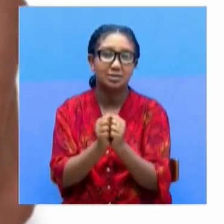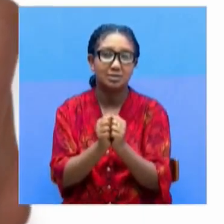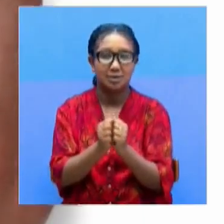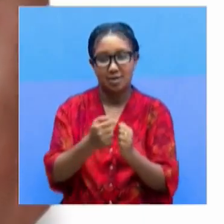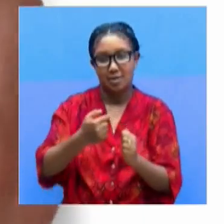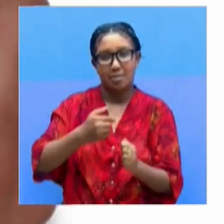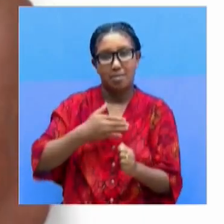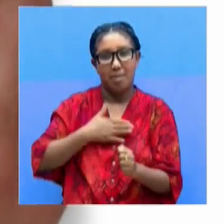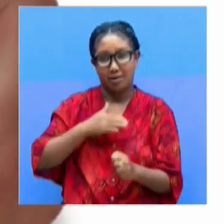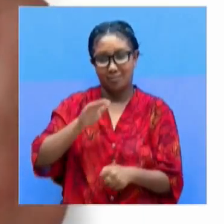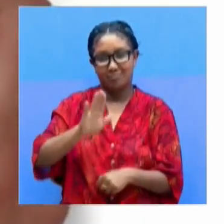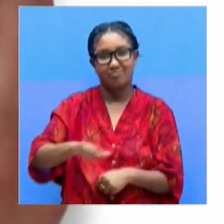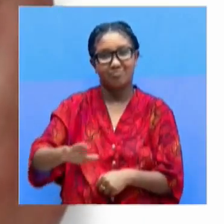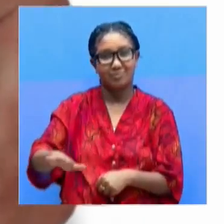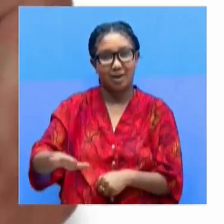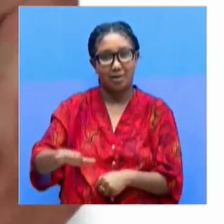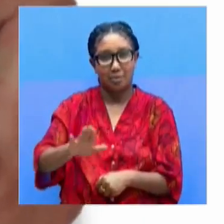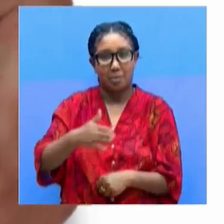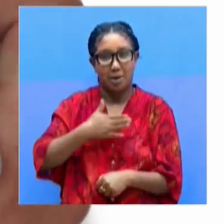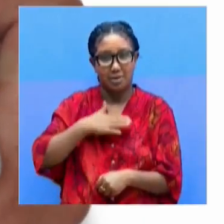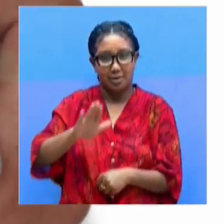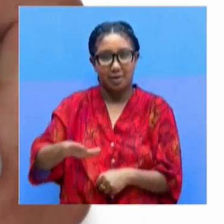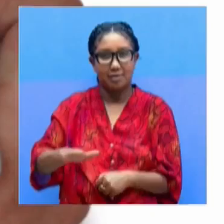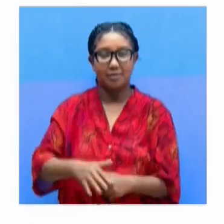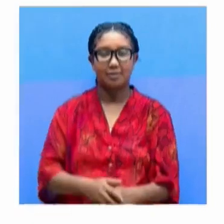my son.